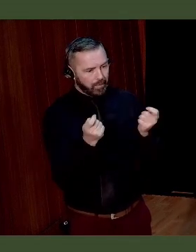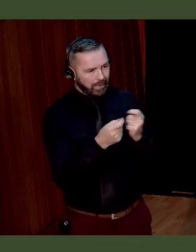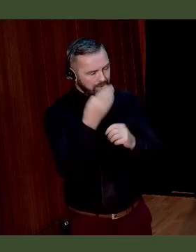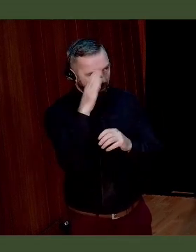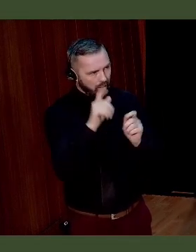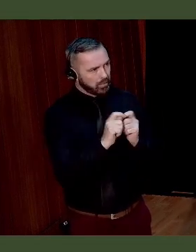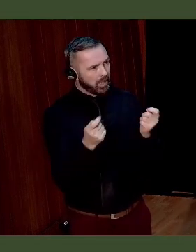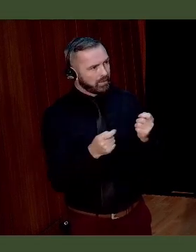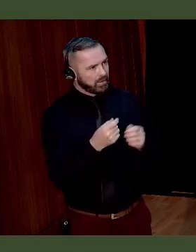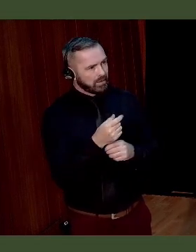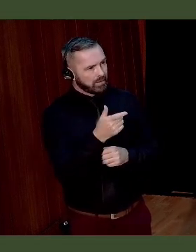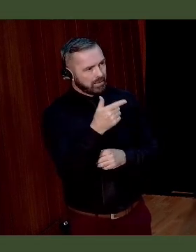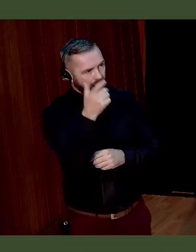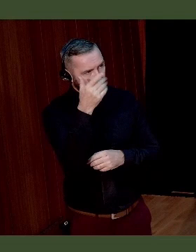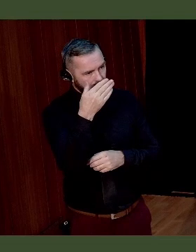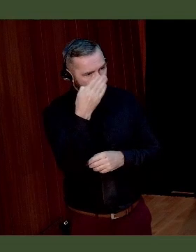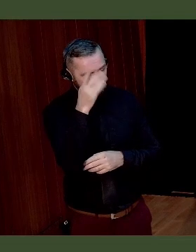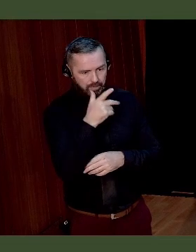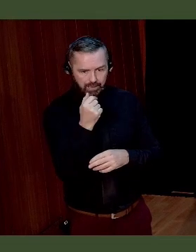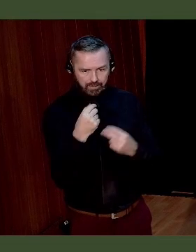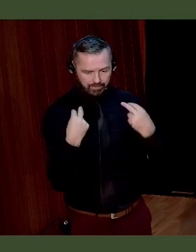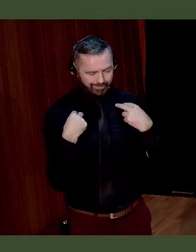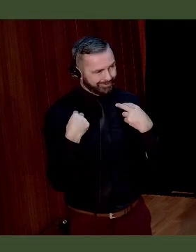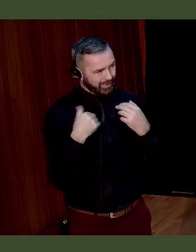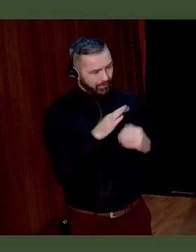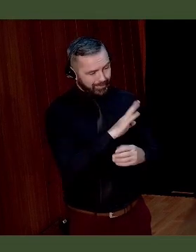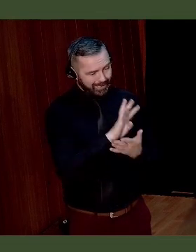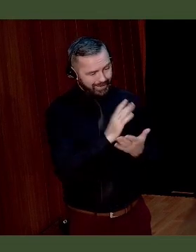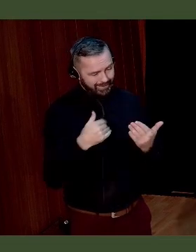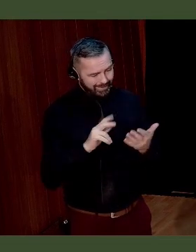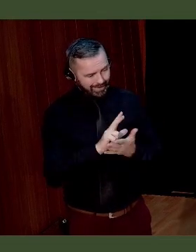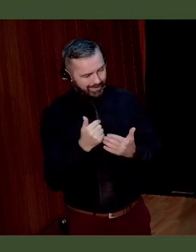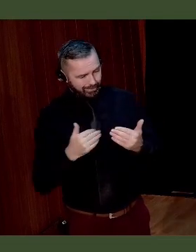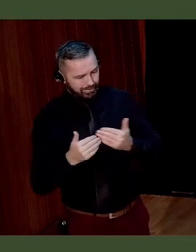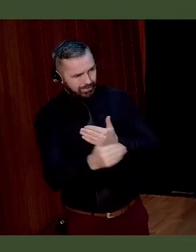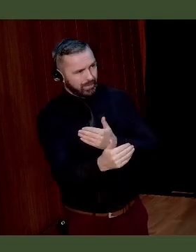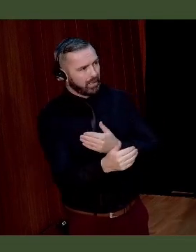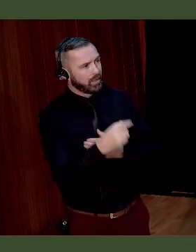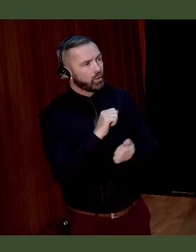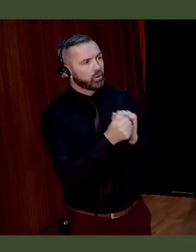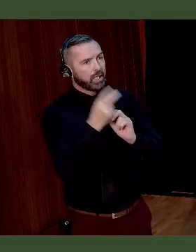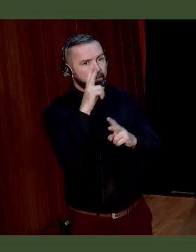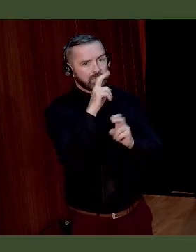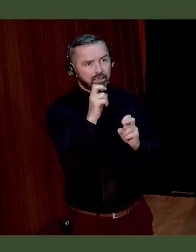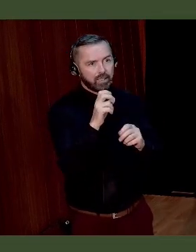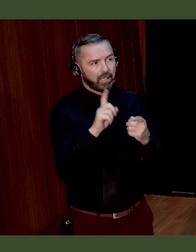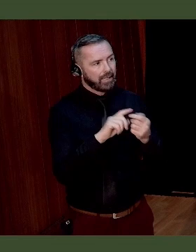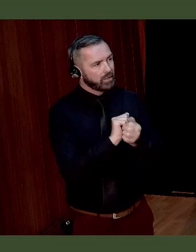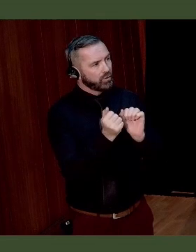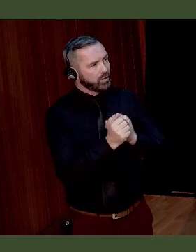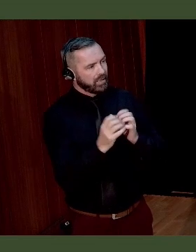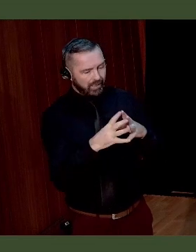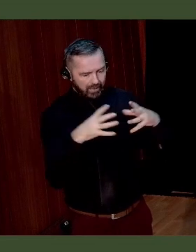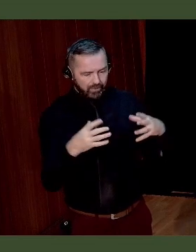of Conan Ó Gaeilge from the turn of the century up to 1918. With the change of the title to Found and Lay, there was a change in emphasis